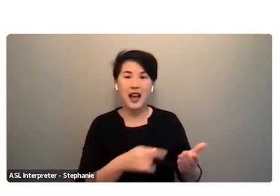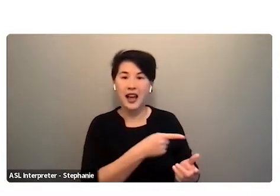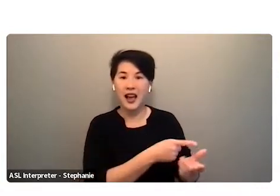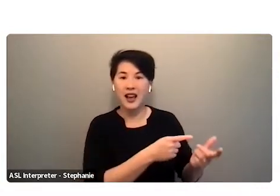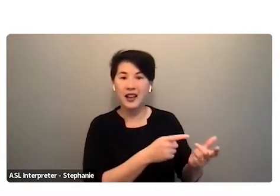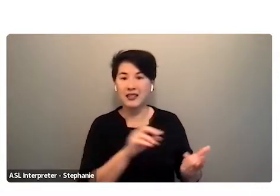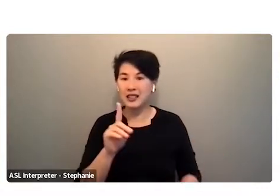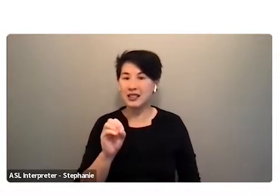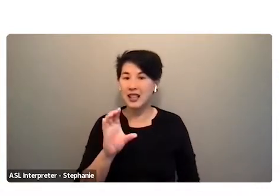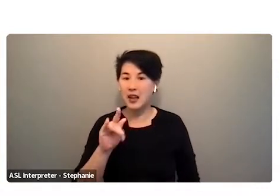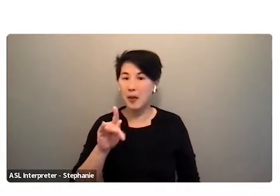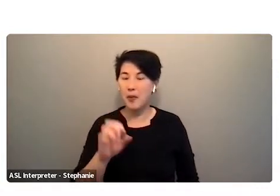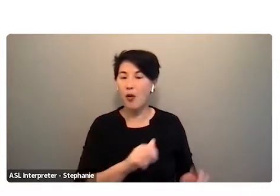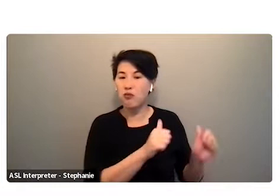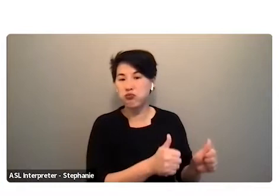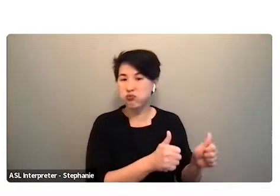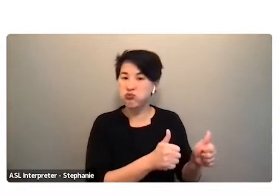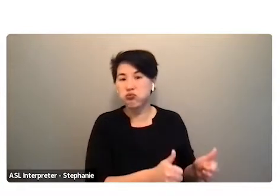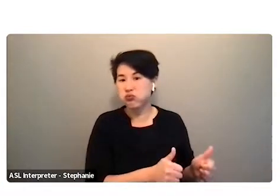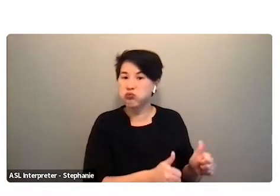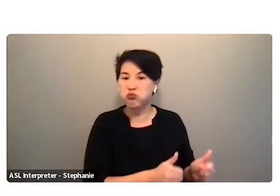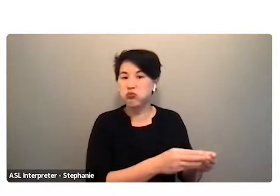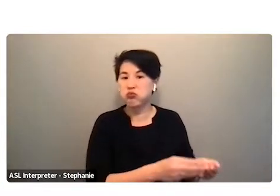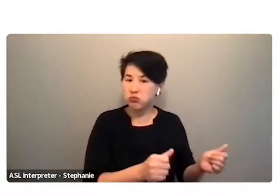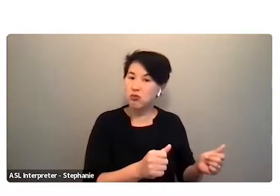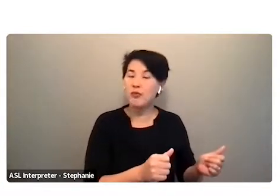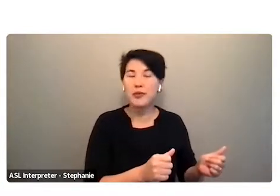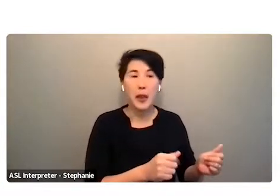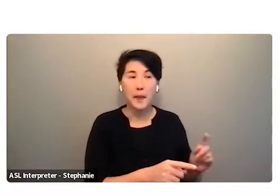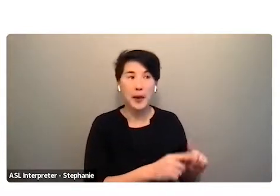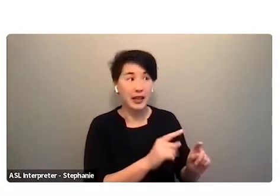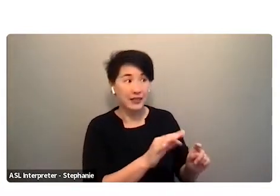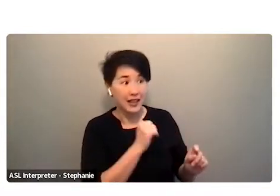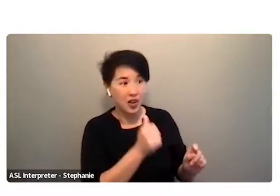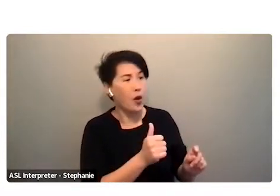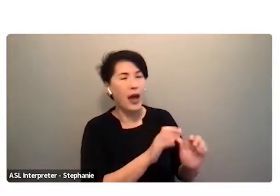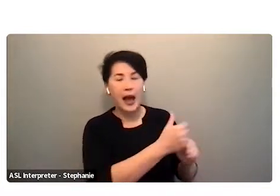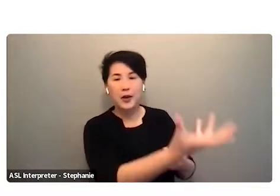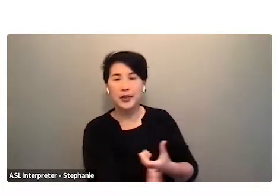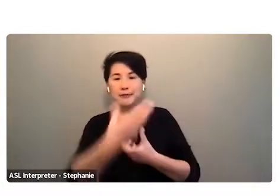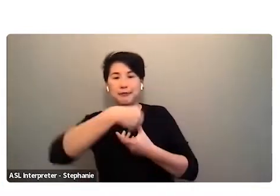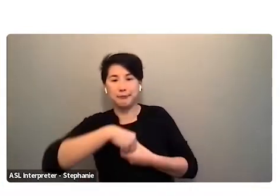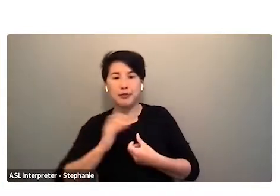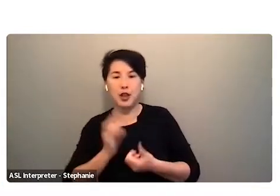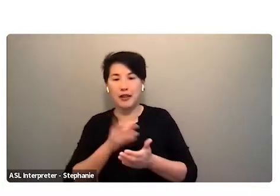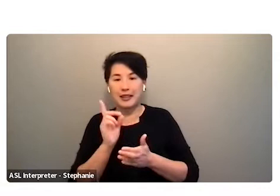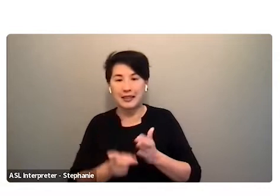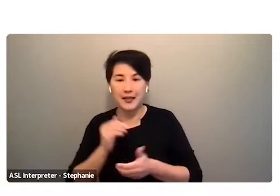for well beyond our lifetimes within our design process? What does that look like when we begin to look